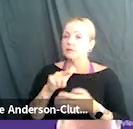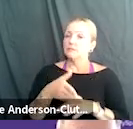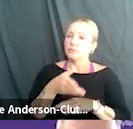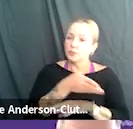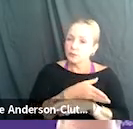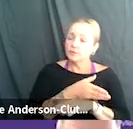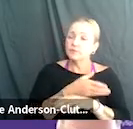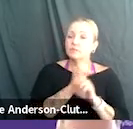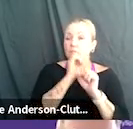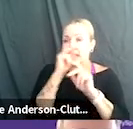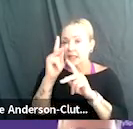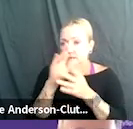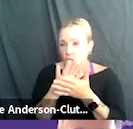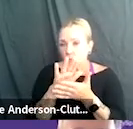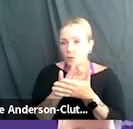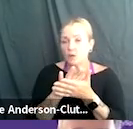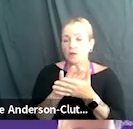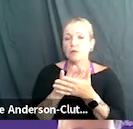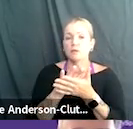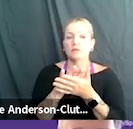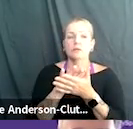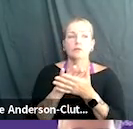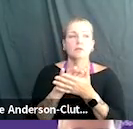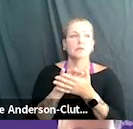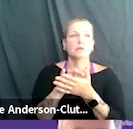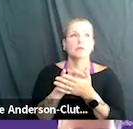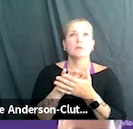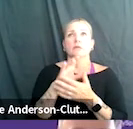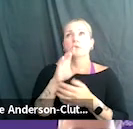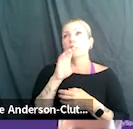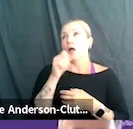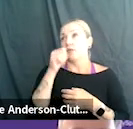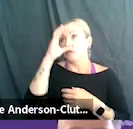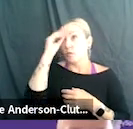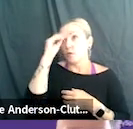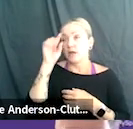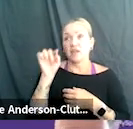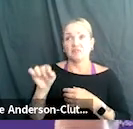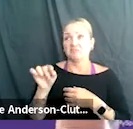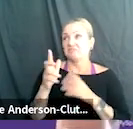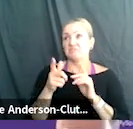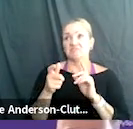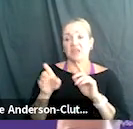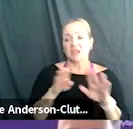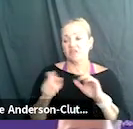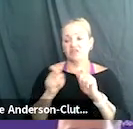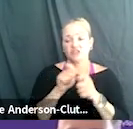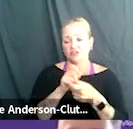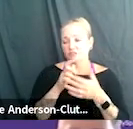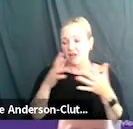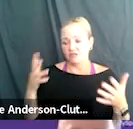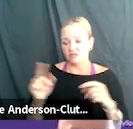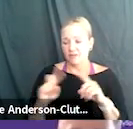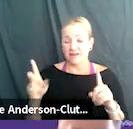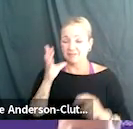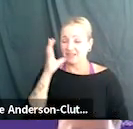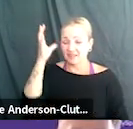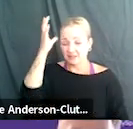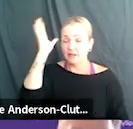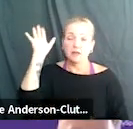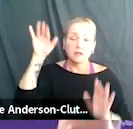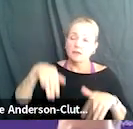The second boy, really, it hasn't changed much, but his parents haven't, at this point, aren't particularly interested in trying a different